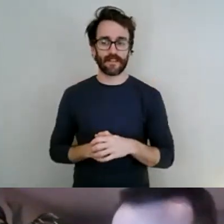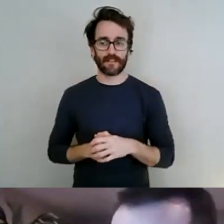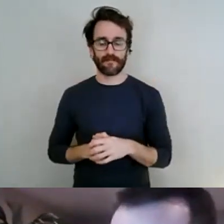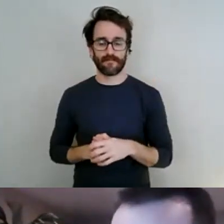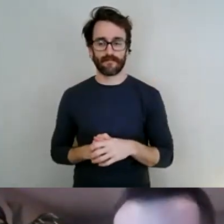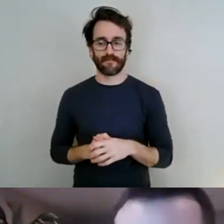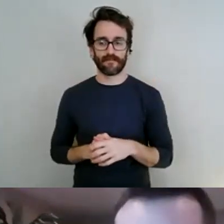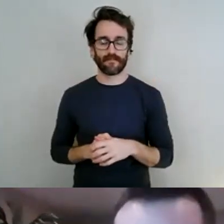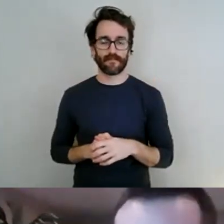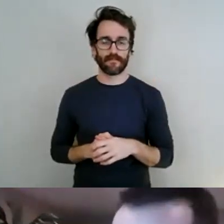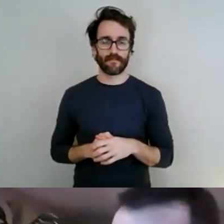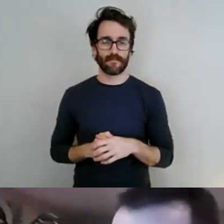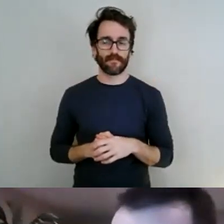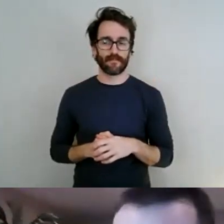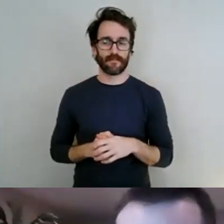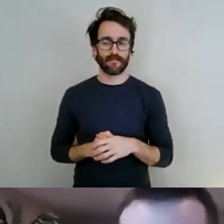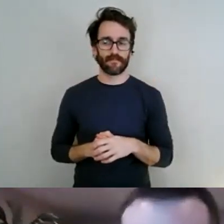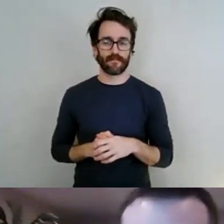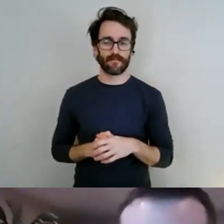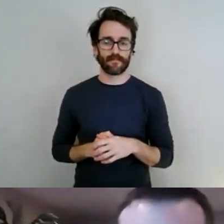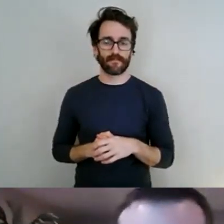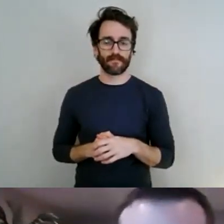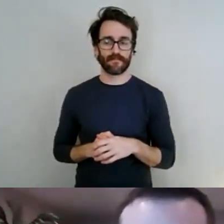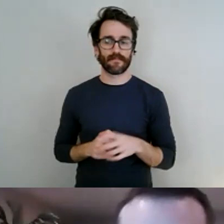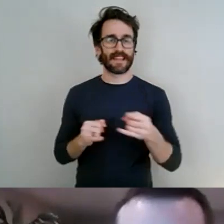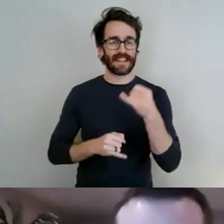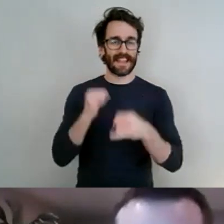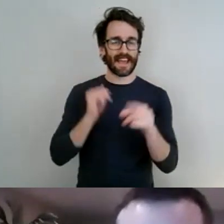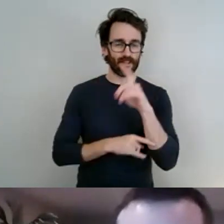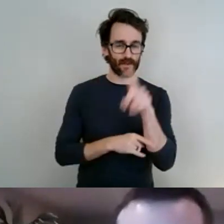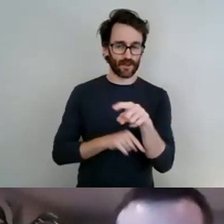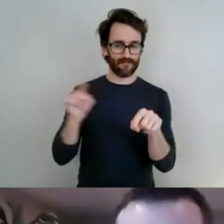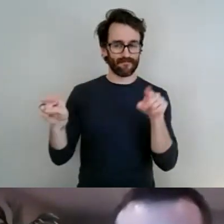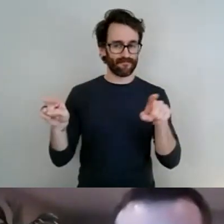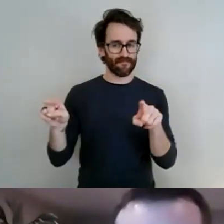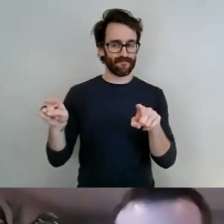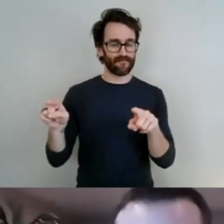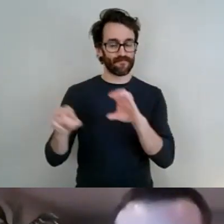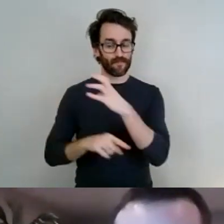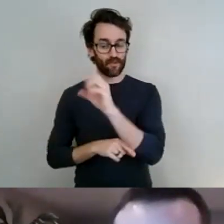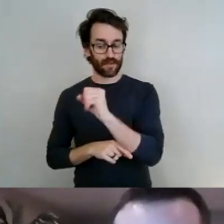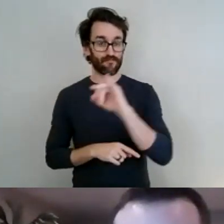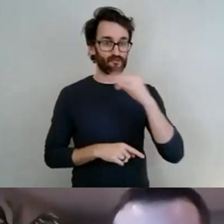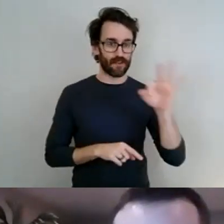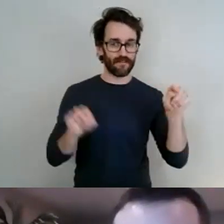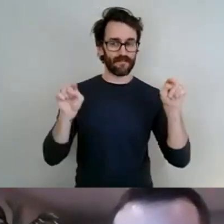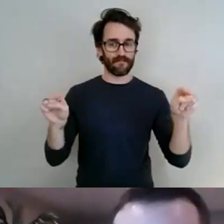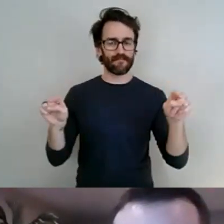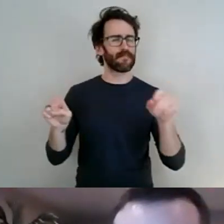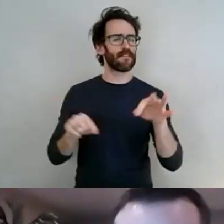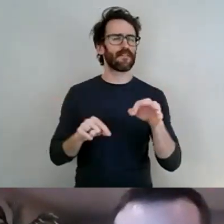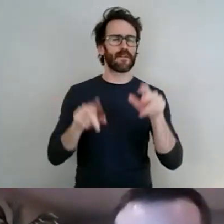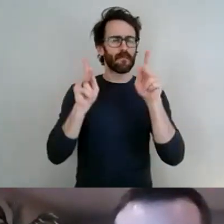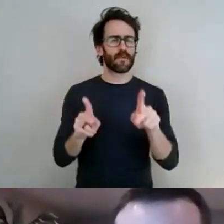Thank you for that, Jeff. And Yep. One last question for both Chris and Jeff is, if anyone is interested in a specific